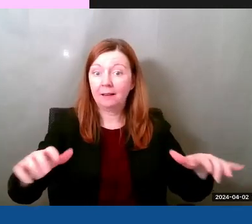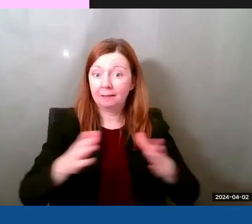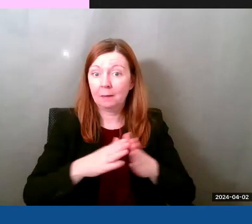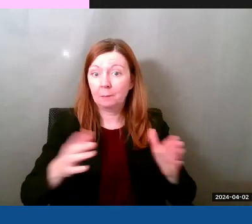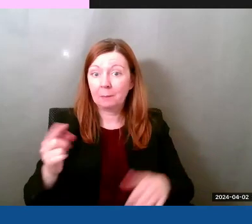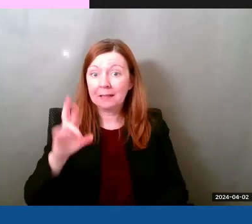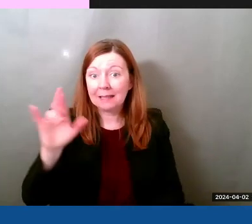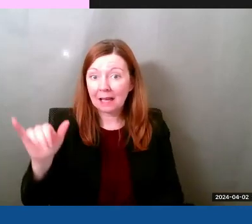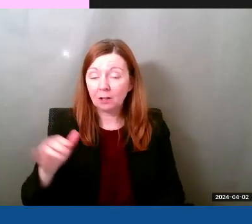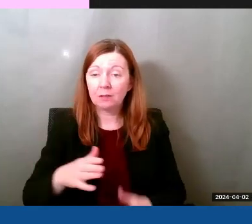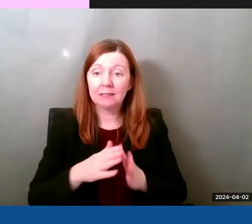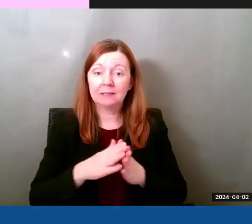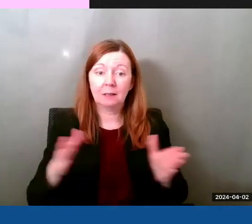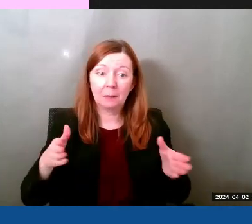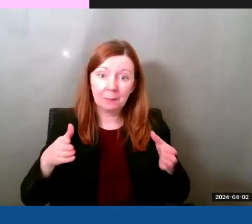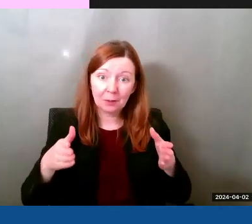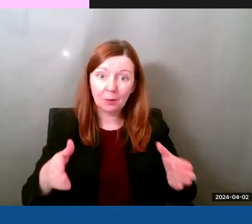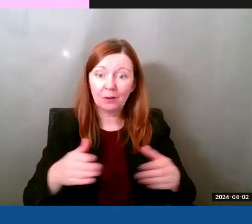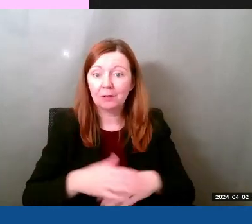and the public corridors and the public